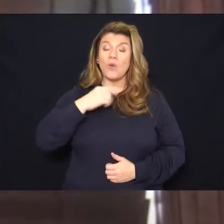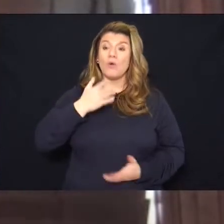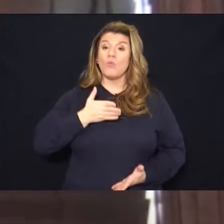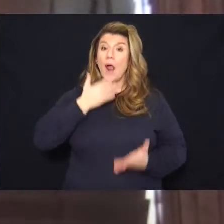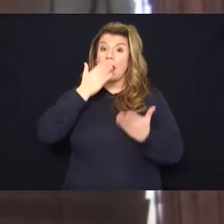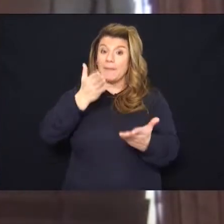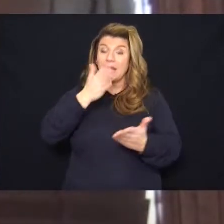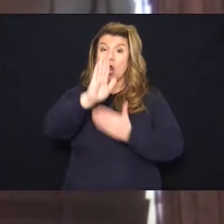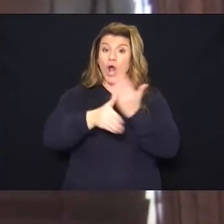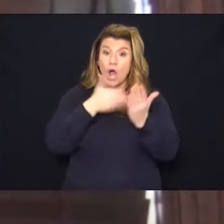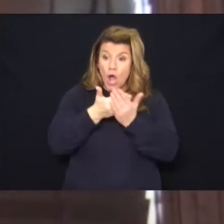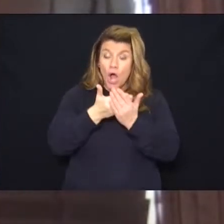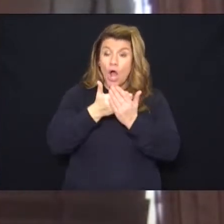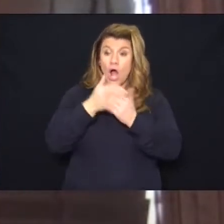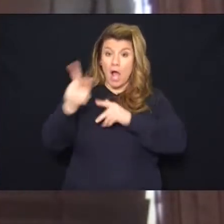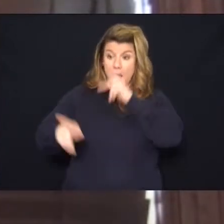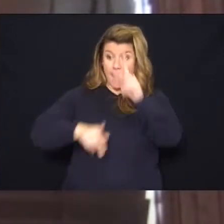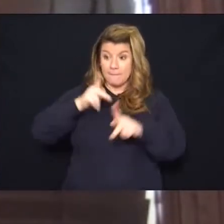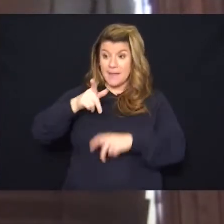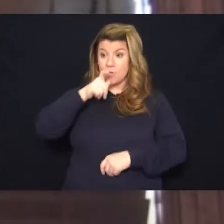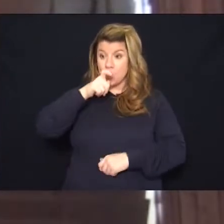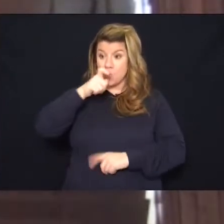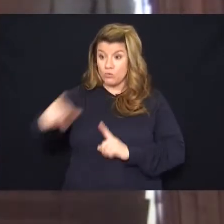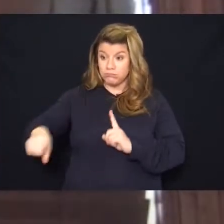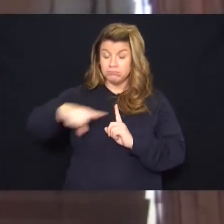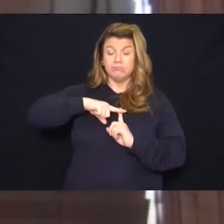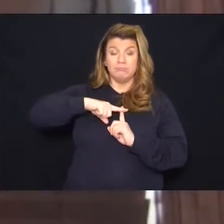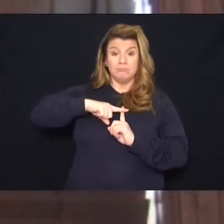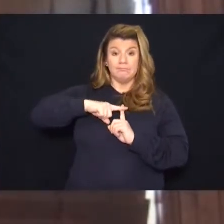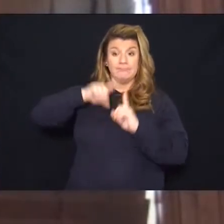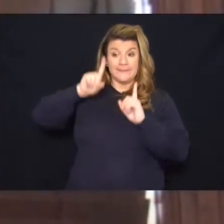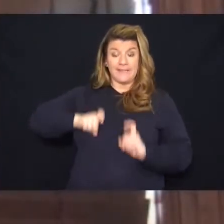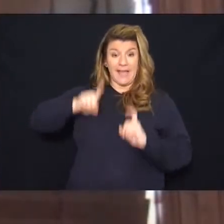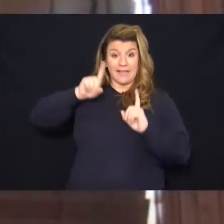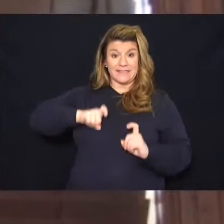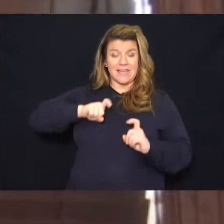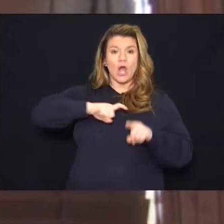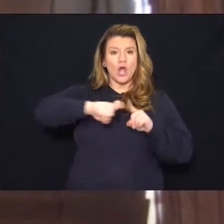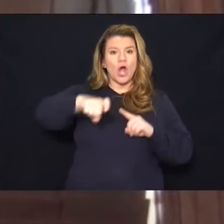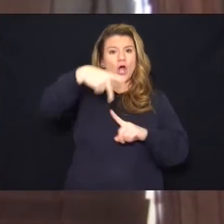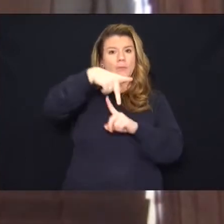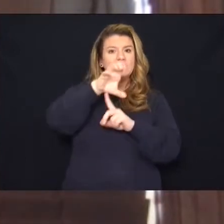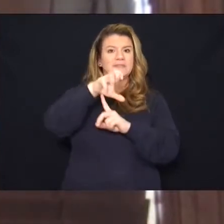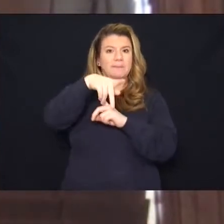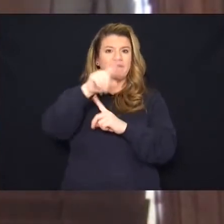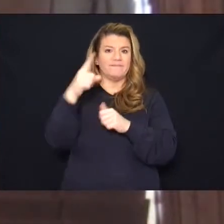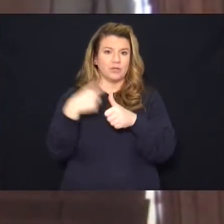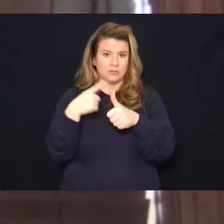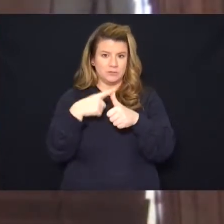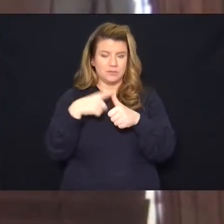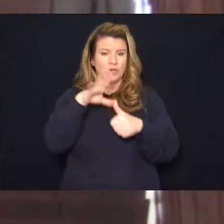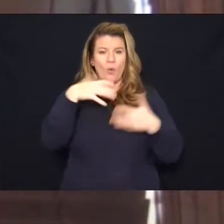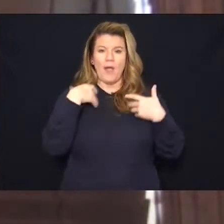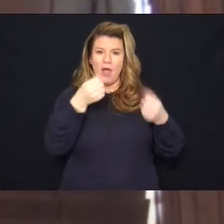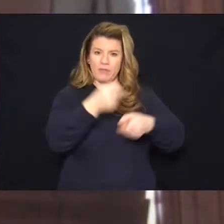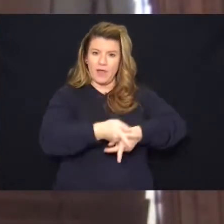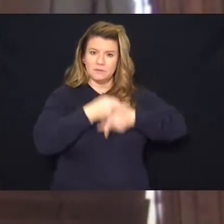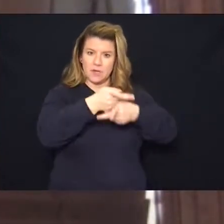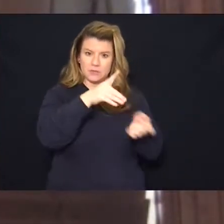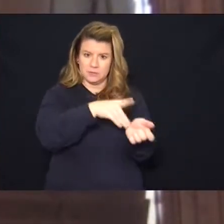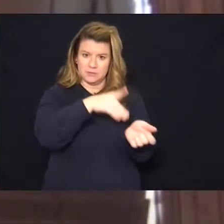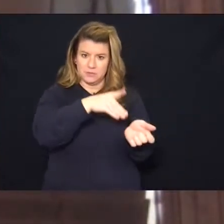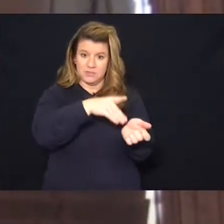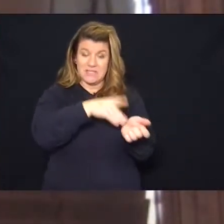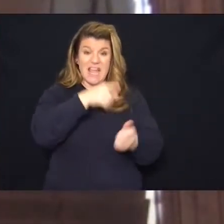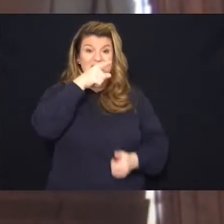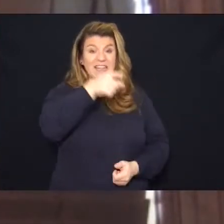West Virginians who may test positive to make sure that you call your primary care physician or your healthcare provider. They